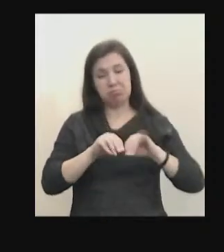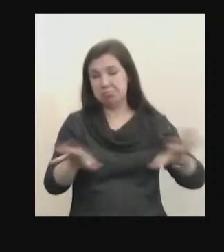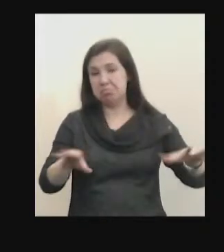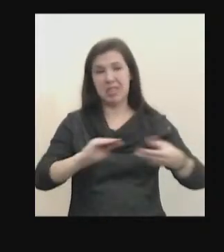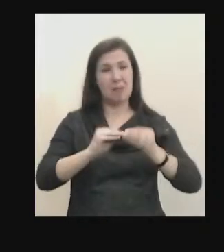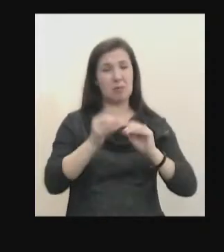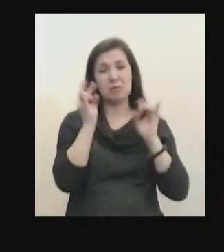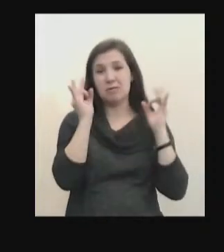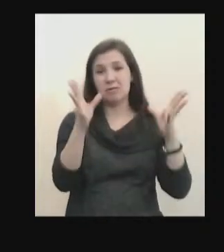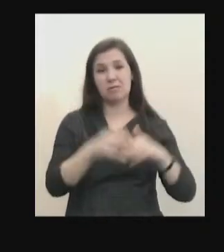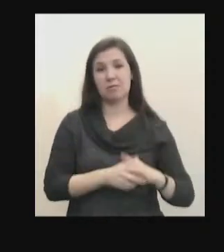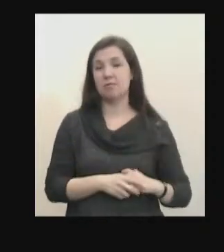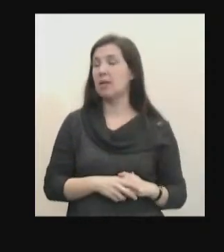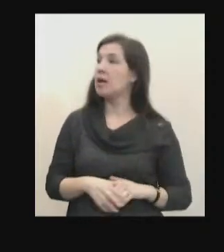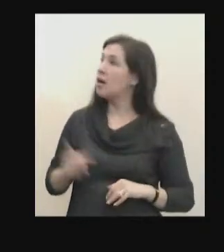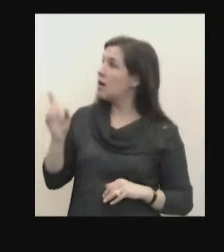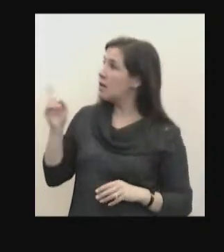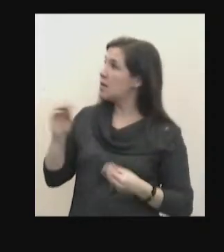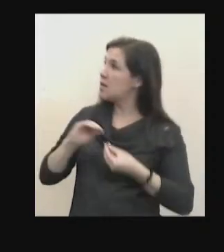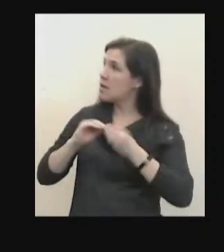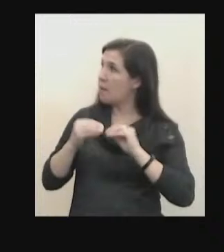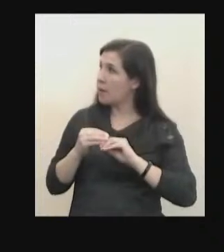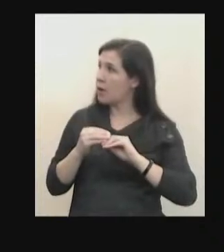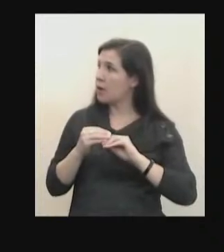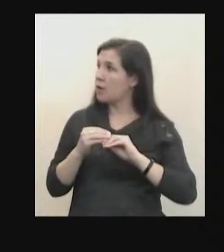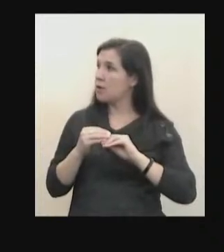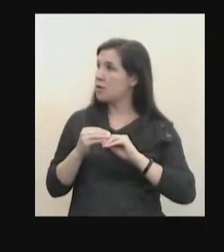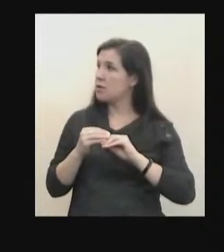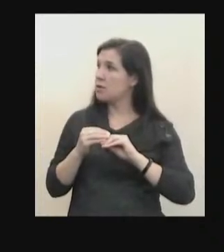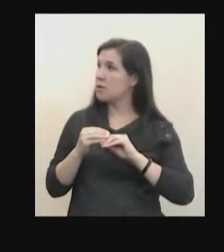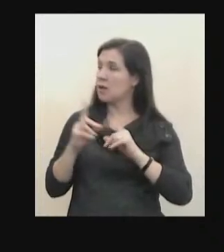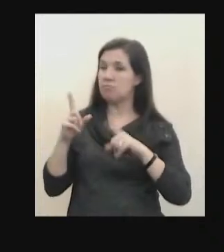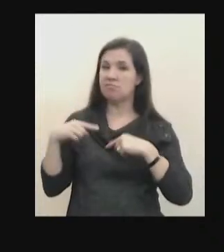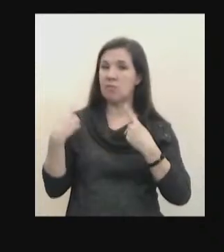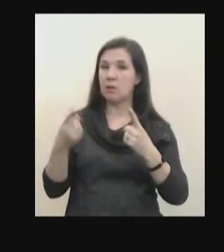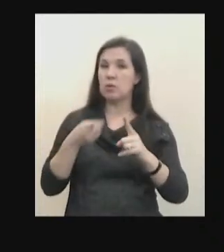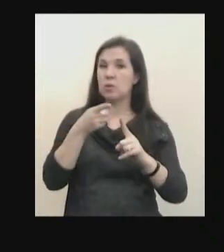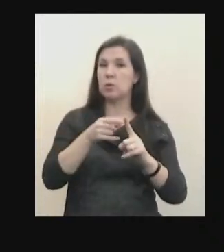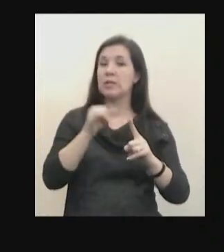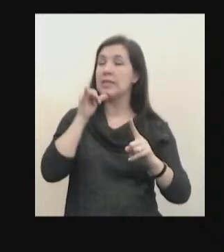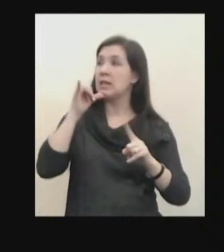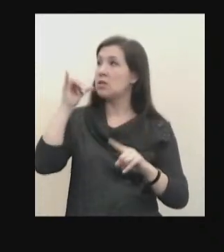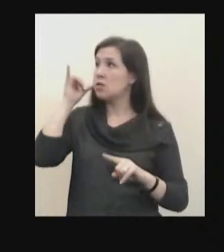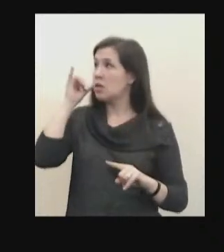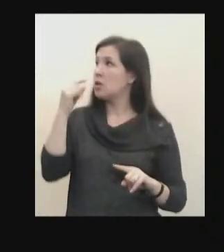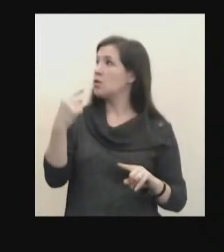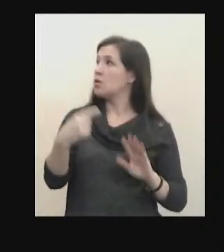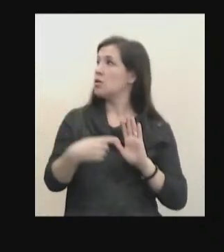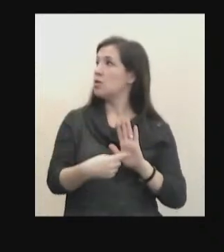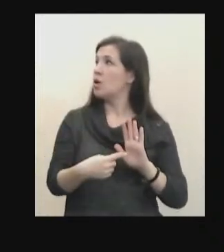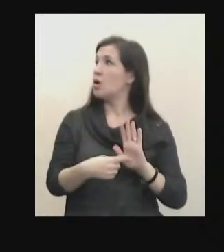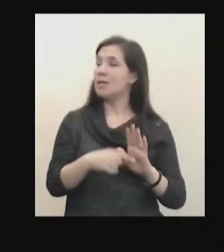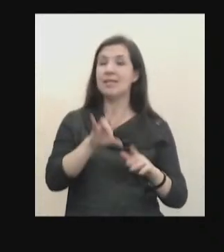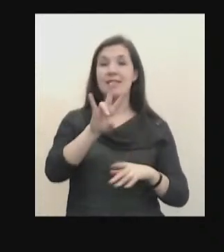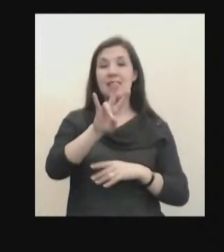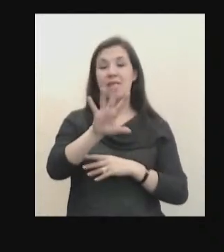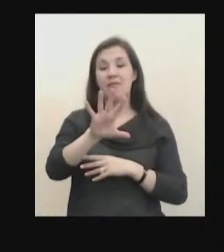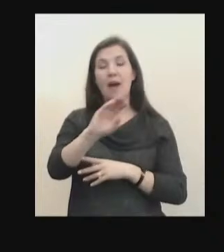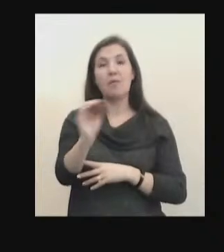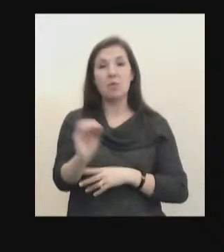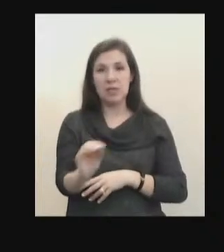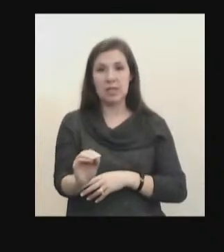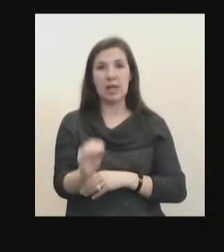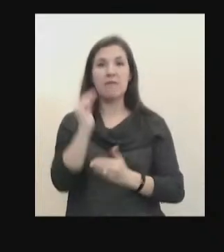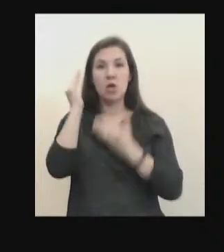this number here, through yesterday, shows that 75% of Erie County adults are fully vaccinated,